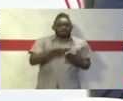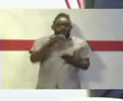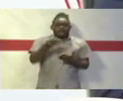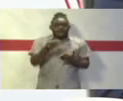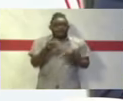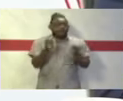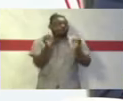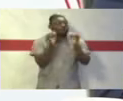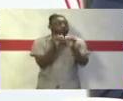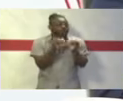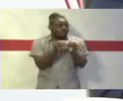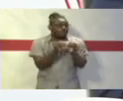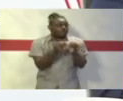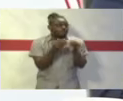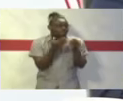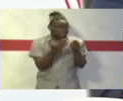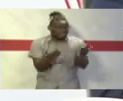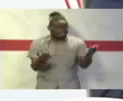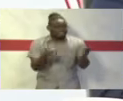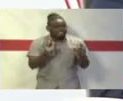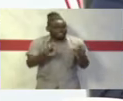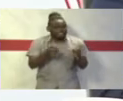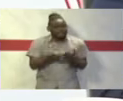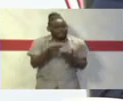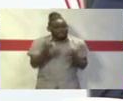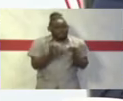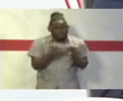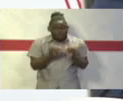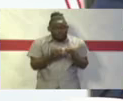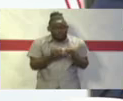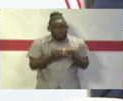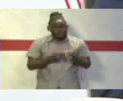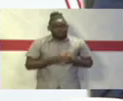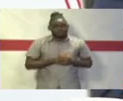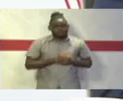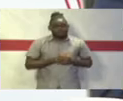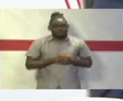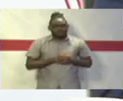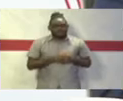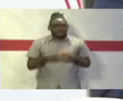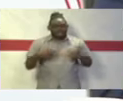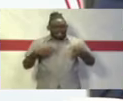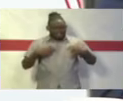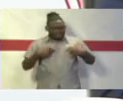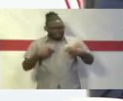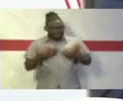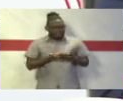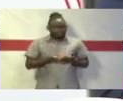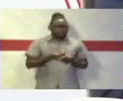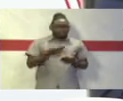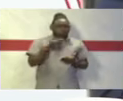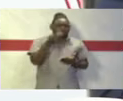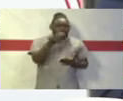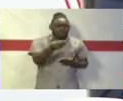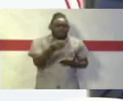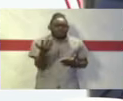surplus capacity for a worst case scenario. We also have purchased additional high flow nasal cannulas, which has proven